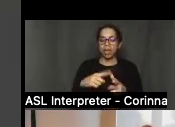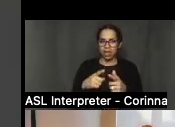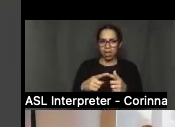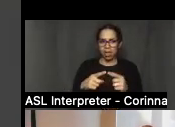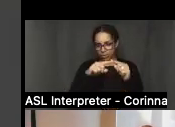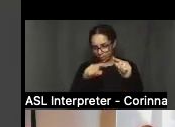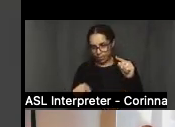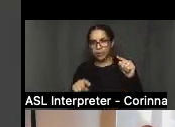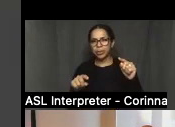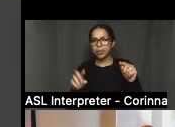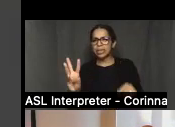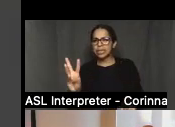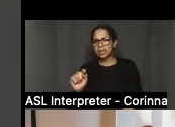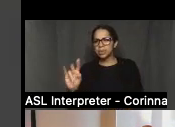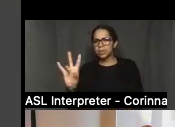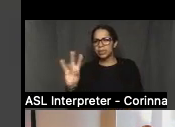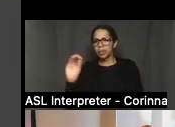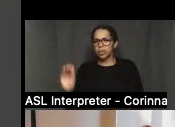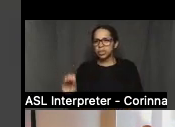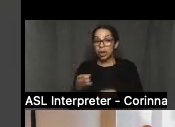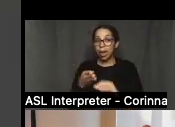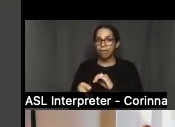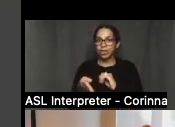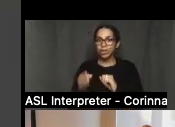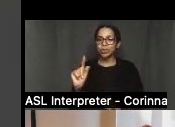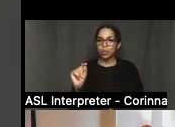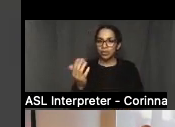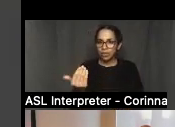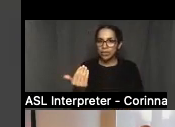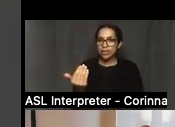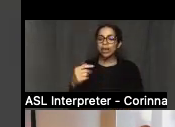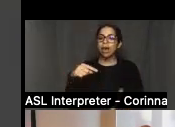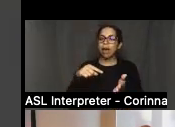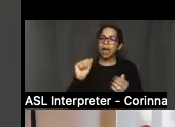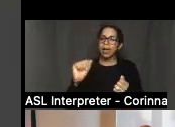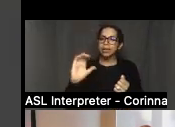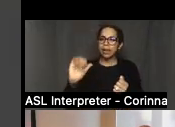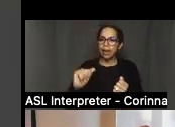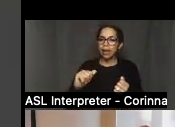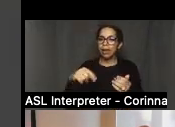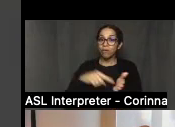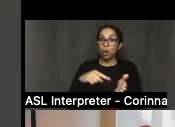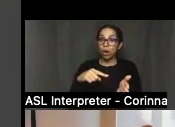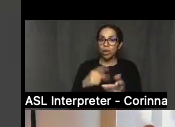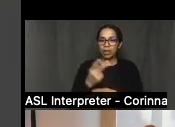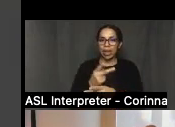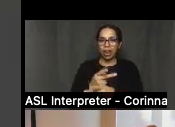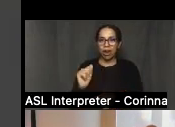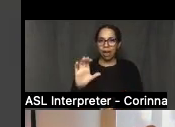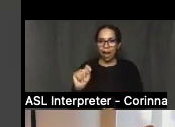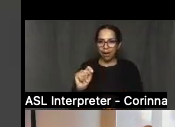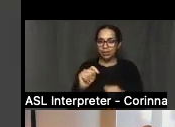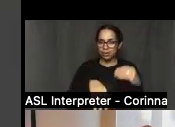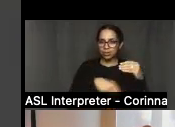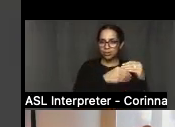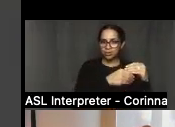and 7%, following the 2015 Affordable Care Act expansions. We, of course, held steady